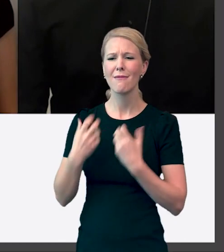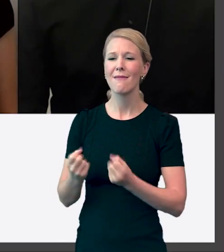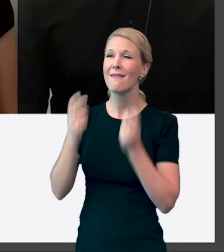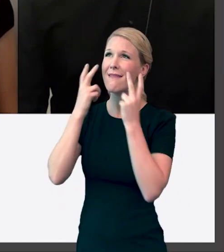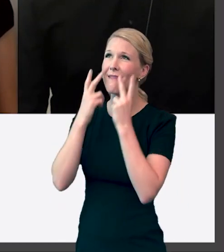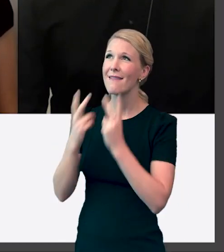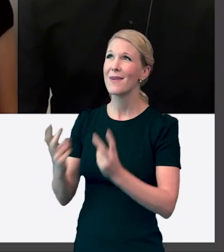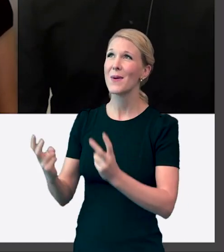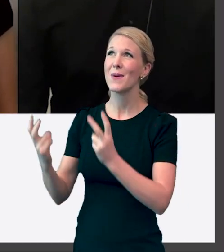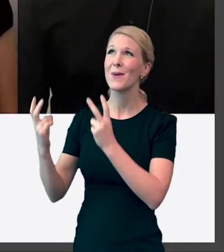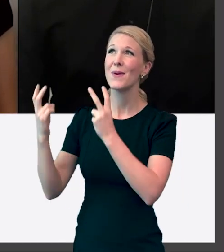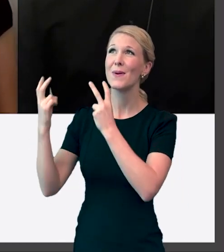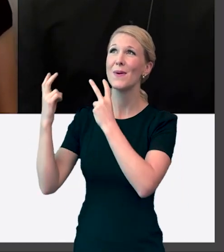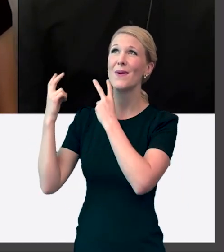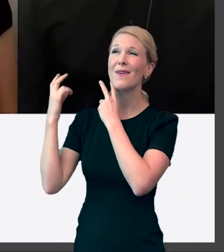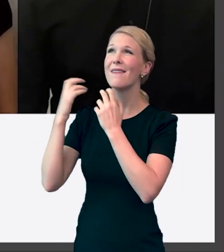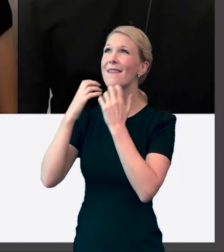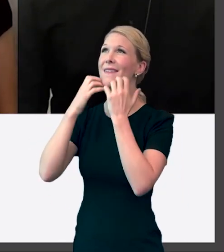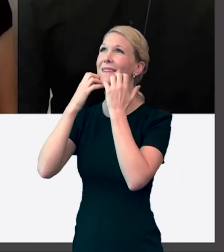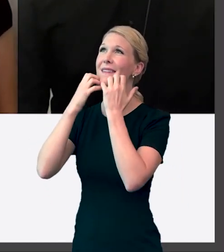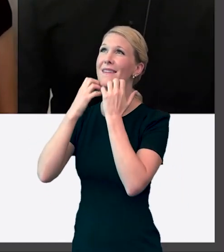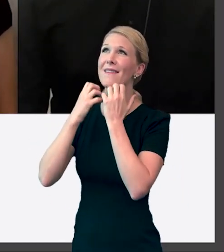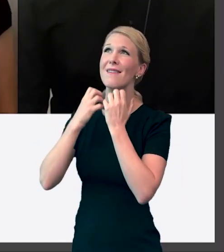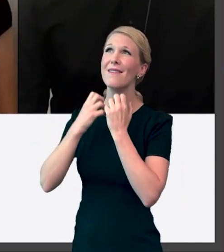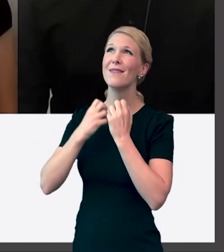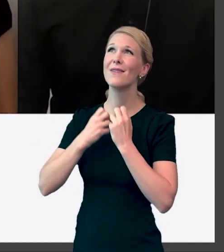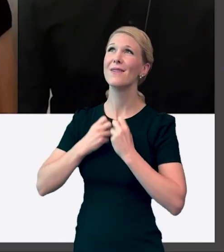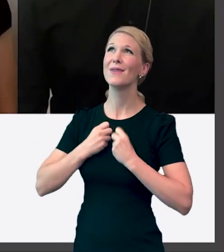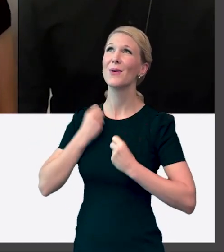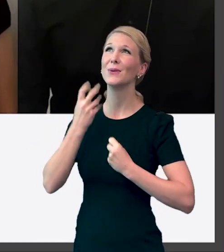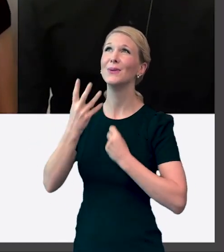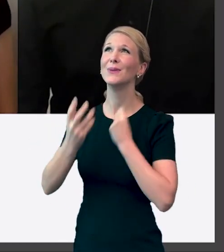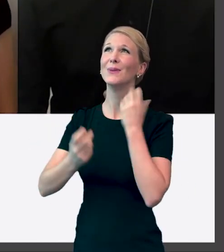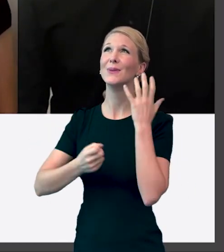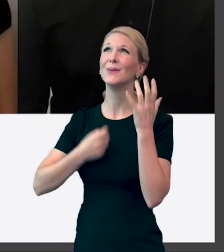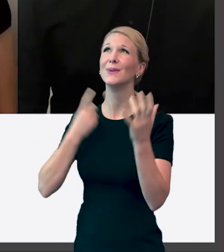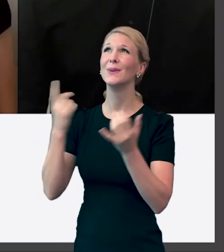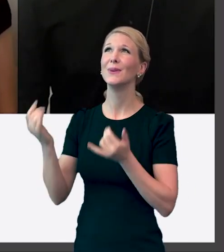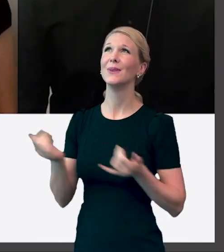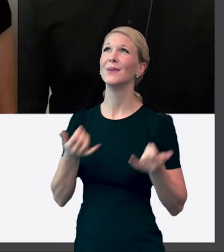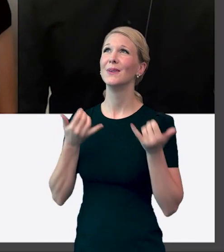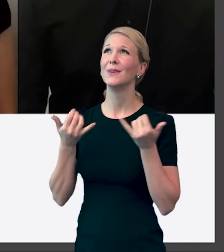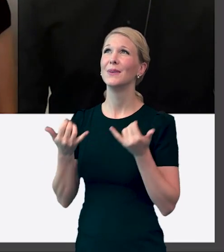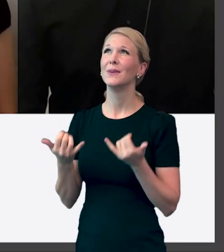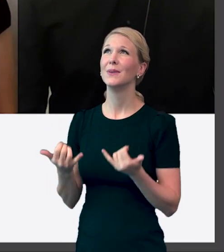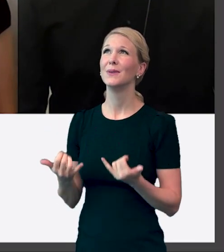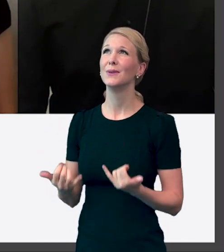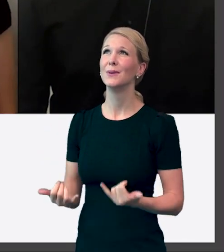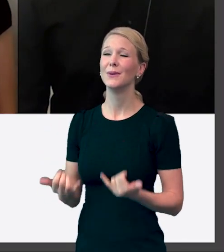songs of memory that we sing